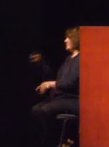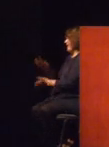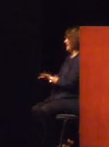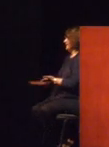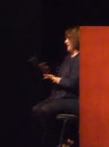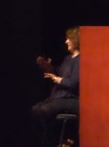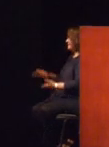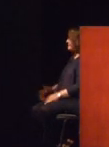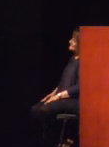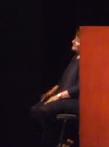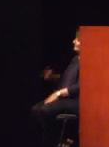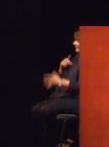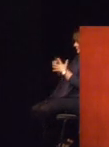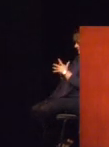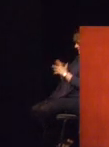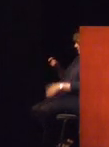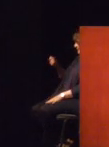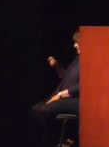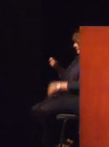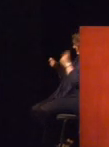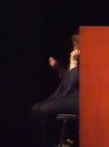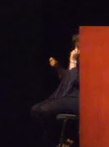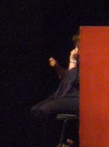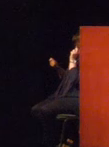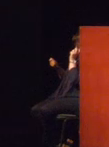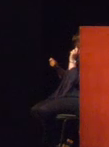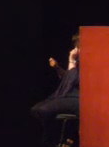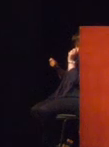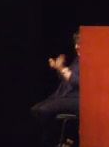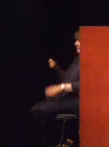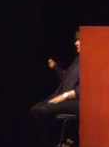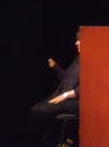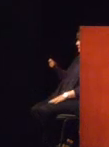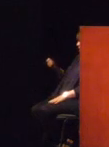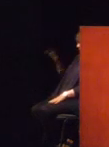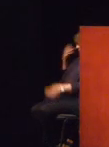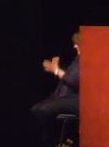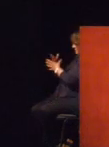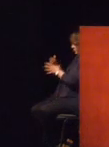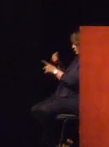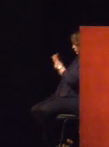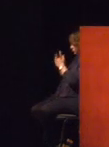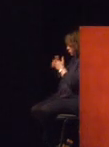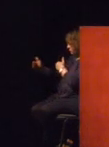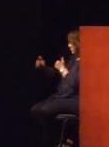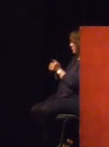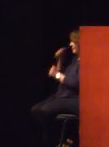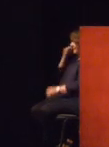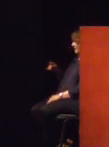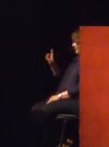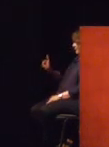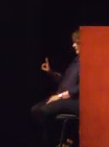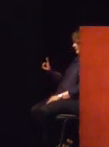So I'm going to start with a little bit. We launched in the spring really with this idea of one